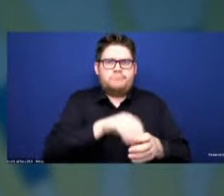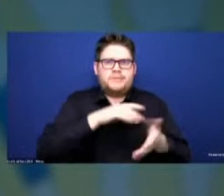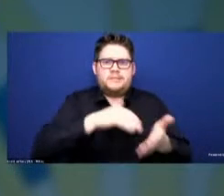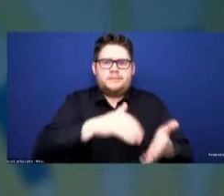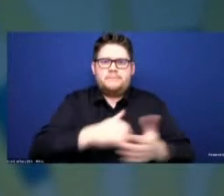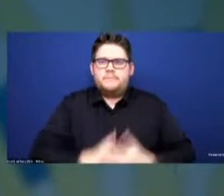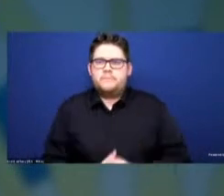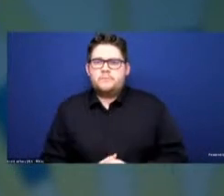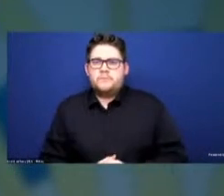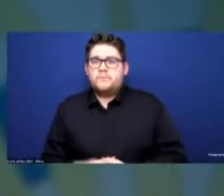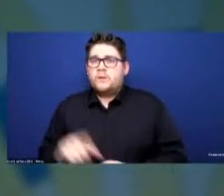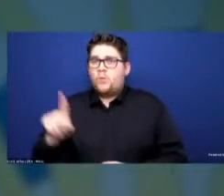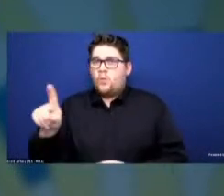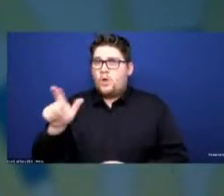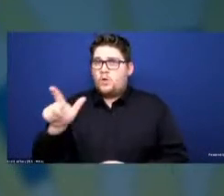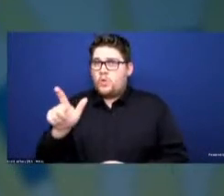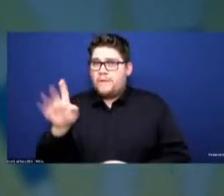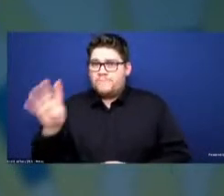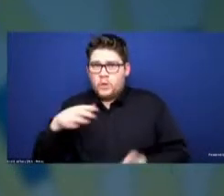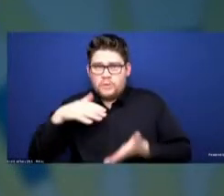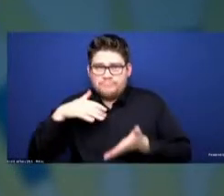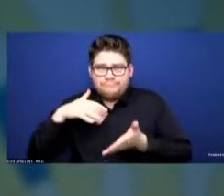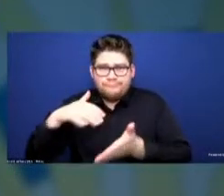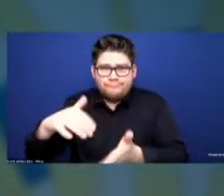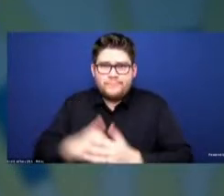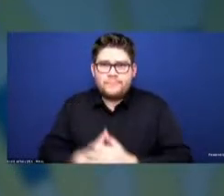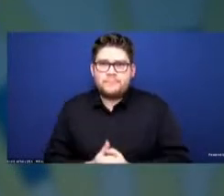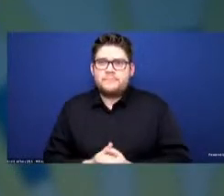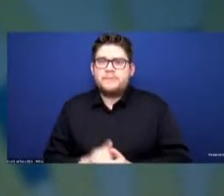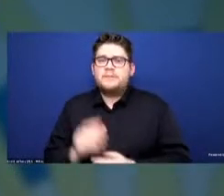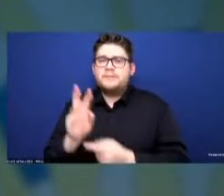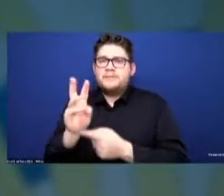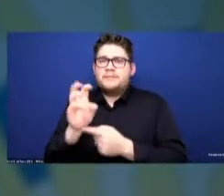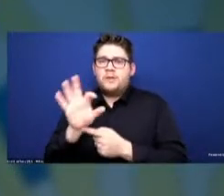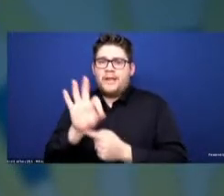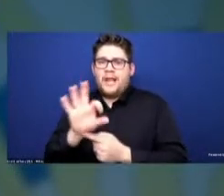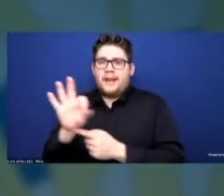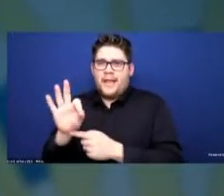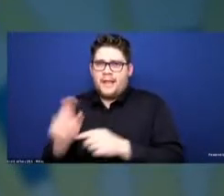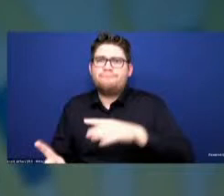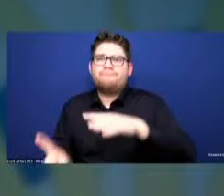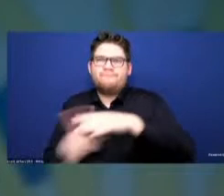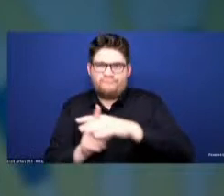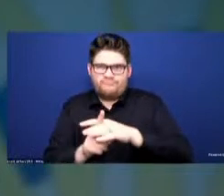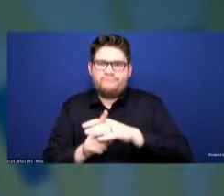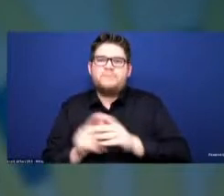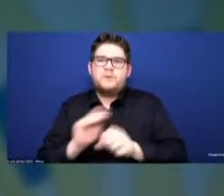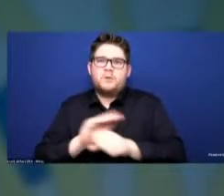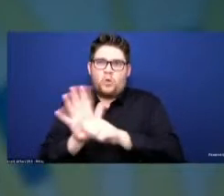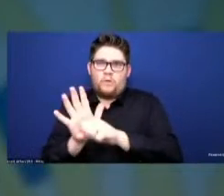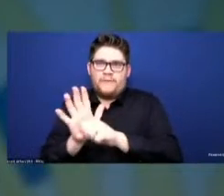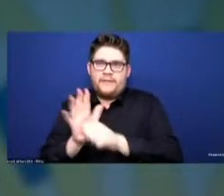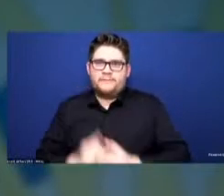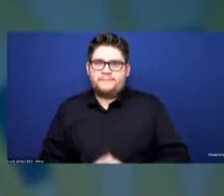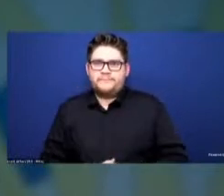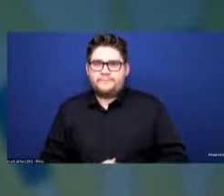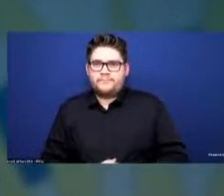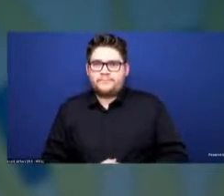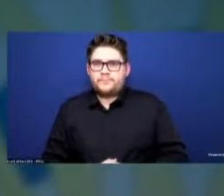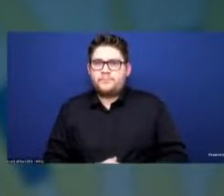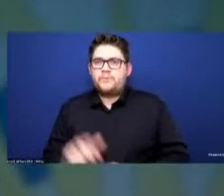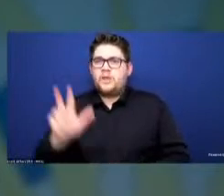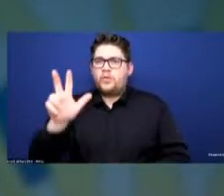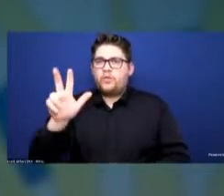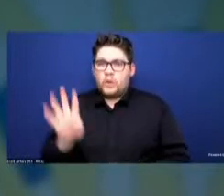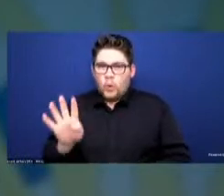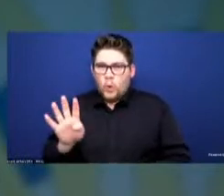were participating in in-school learning. And 3/4 were in students and 1/4 were in staff. So less